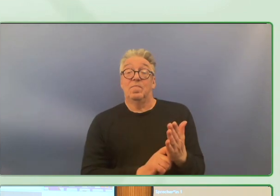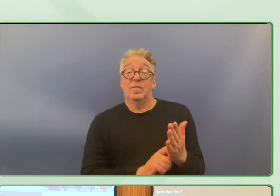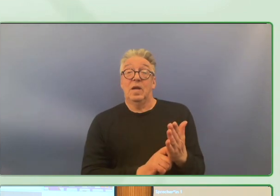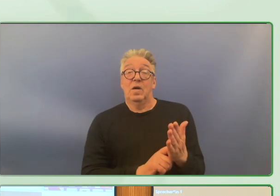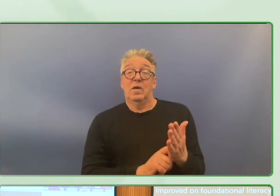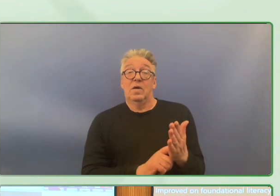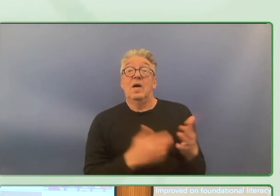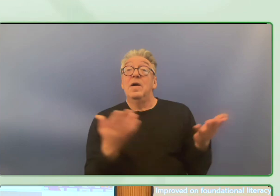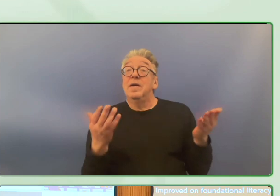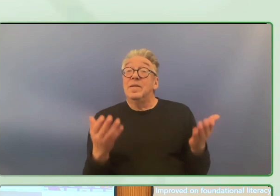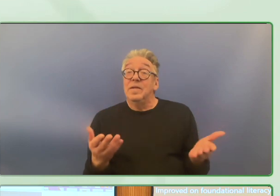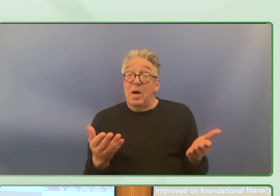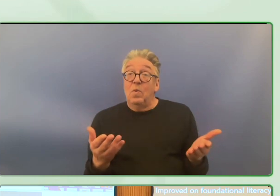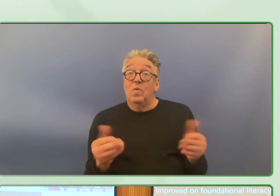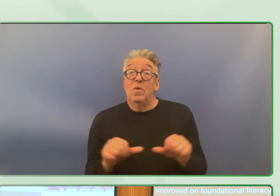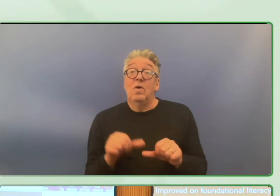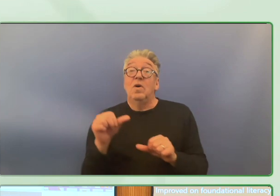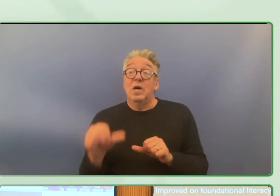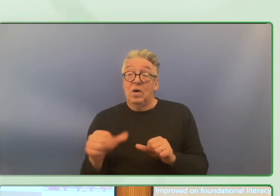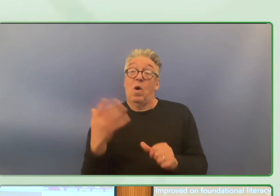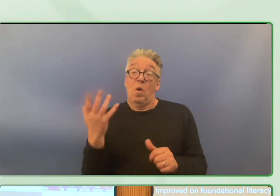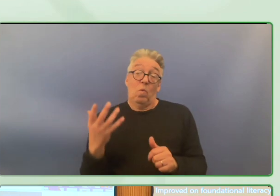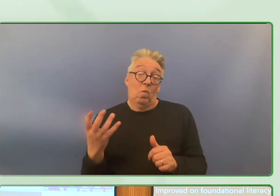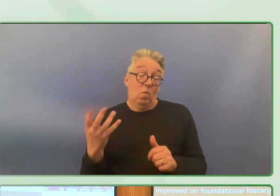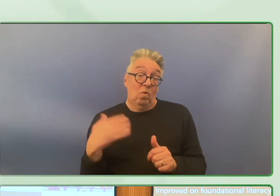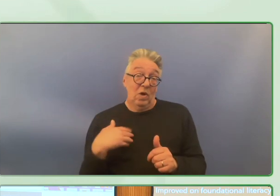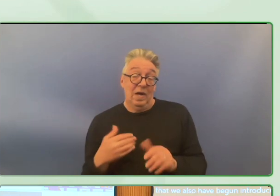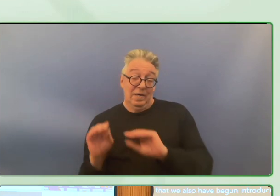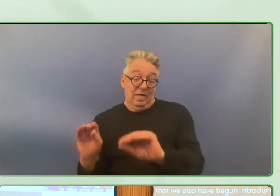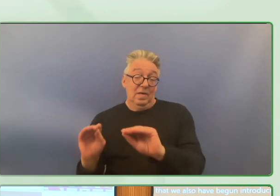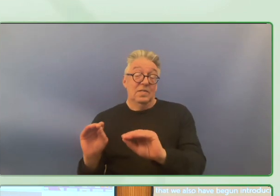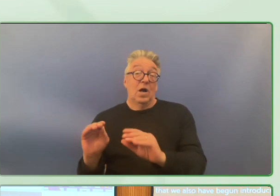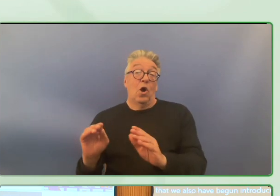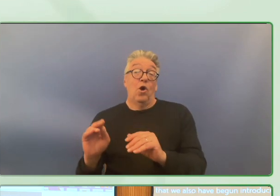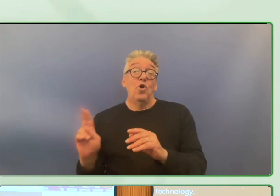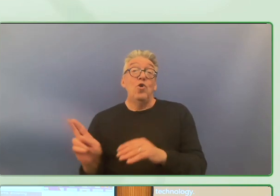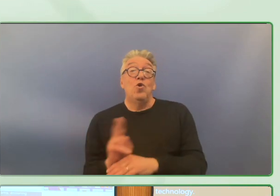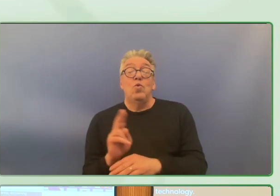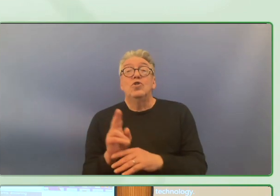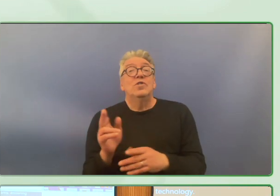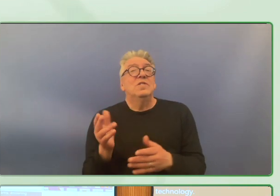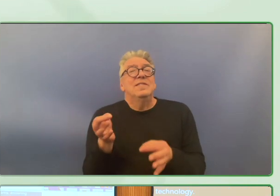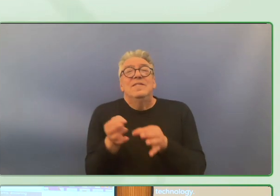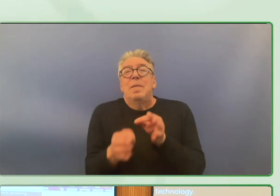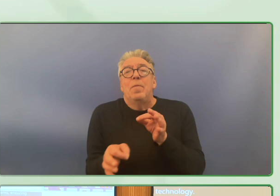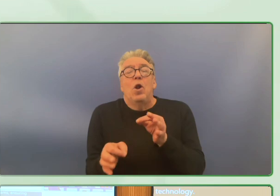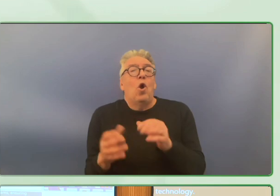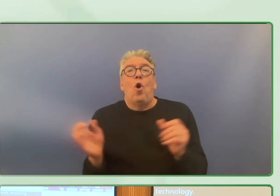to ensuring that they have a future of work in technology. So introducing simple things as using Google